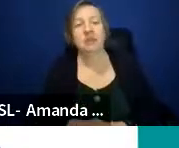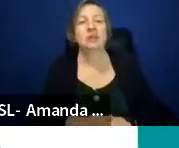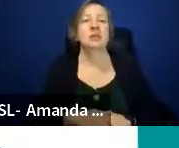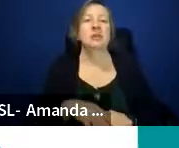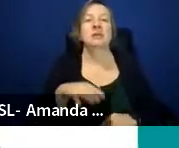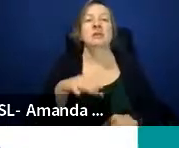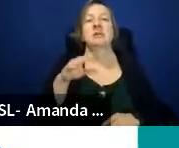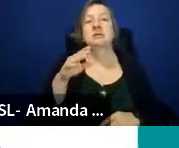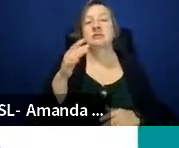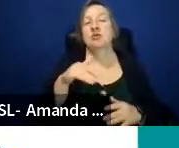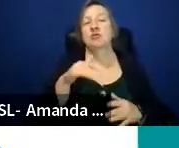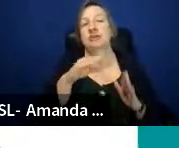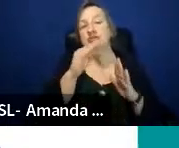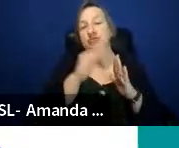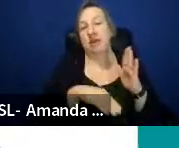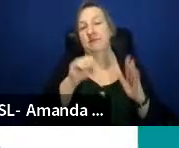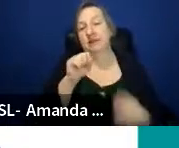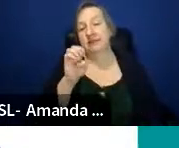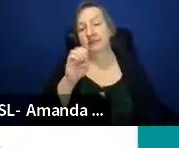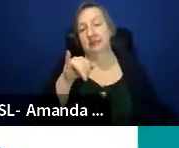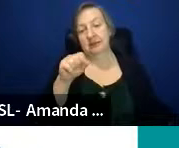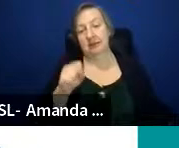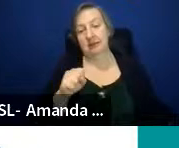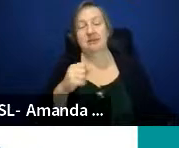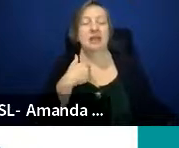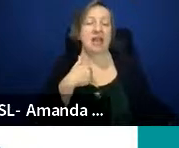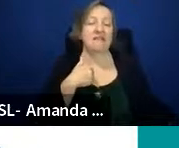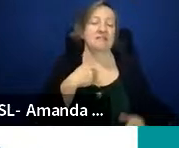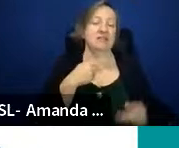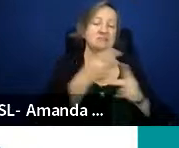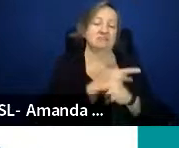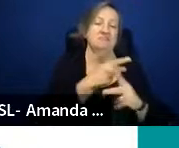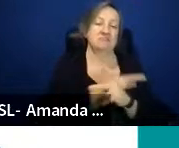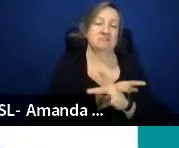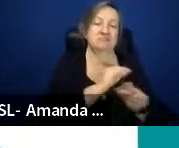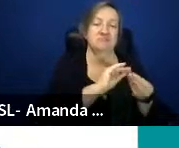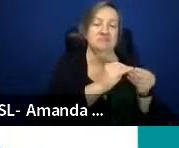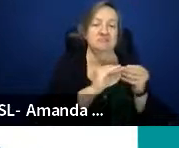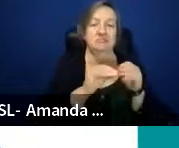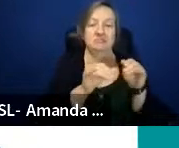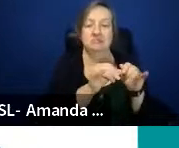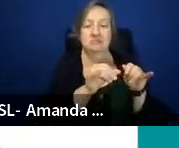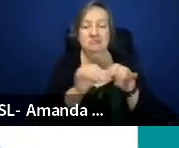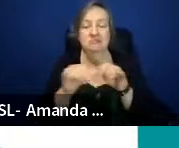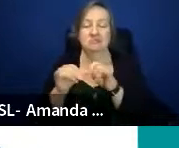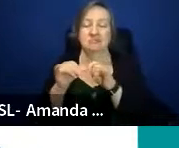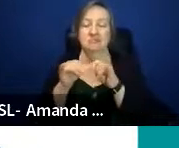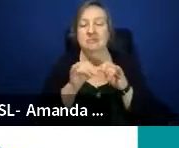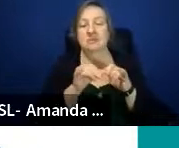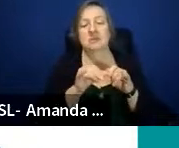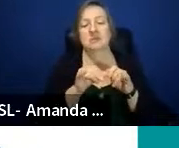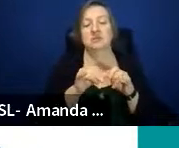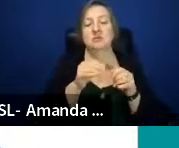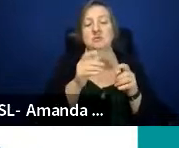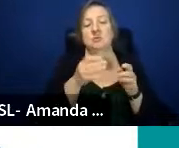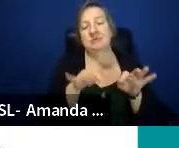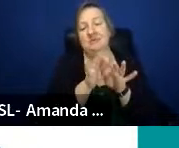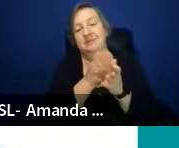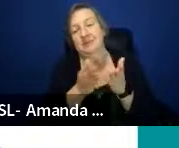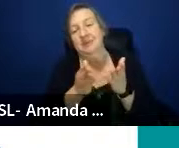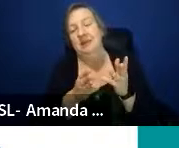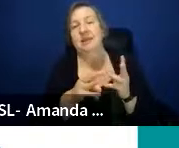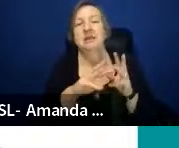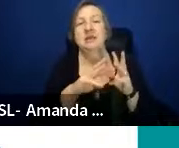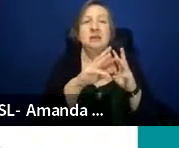provides calculations for a number of different metrics. Two really key ones for climate change are vehicle